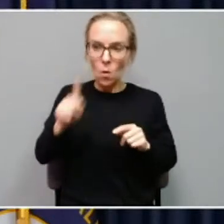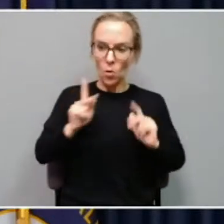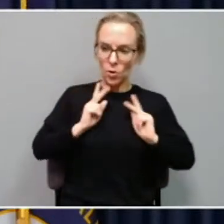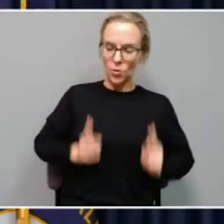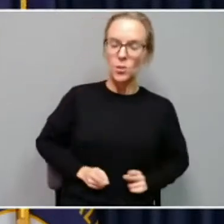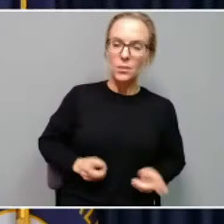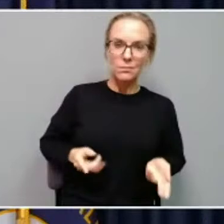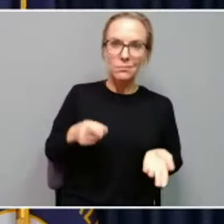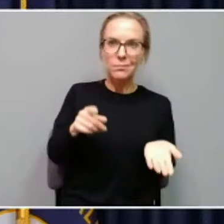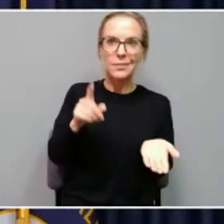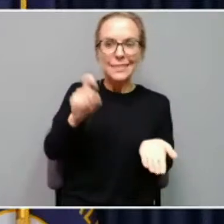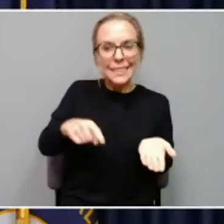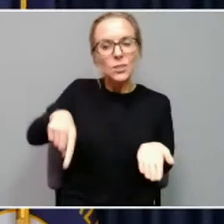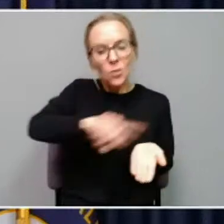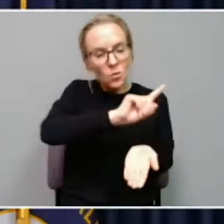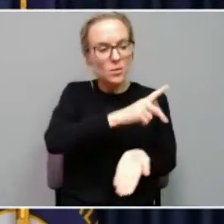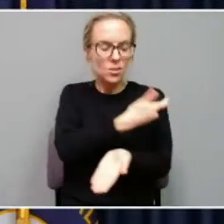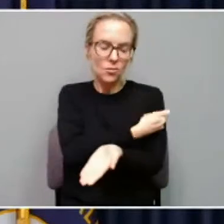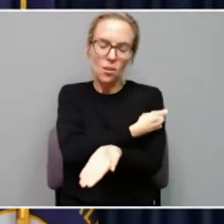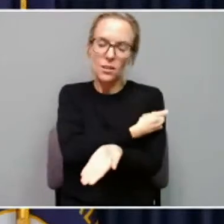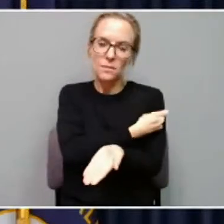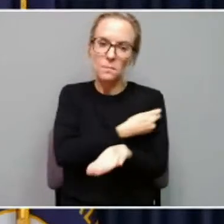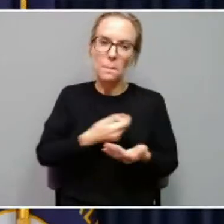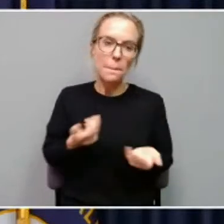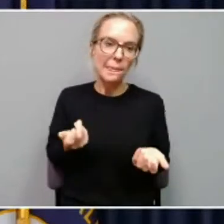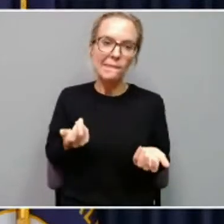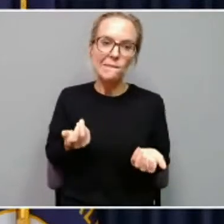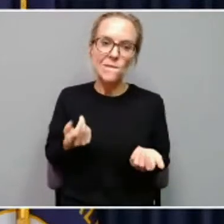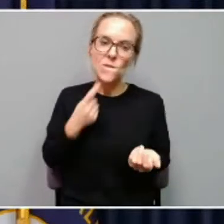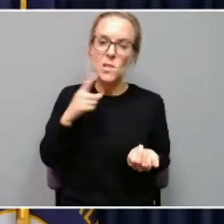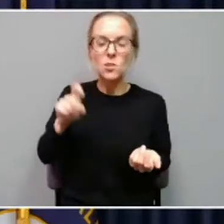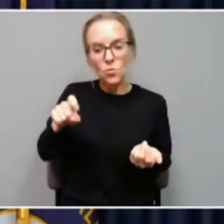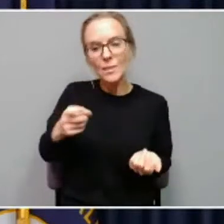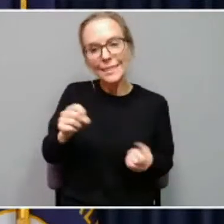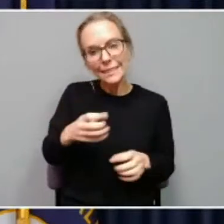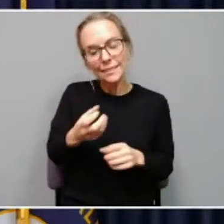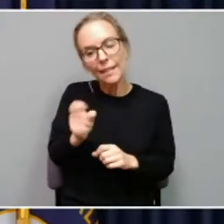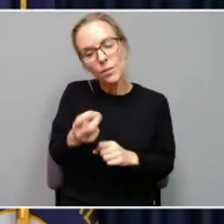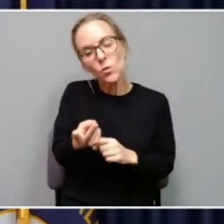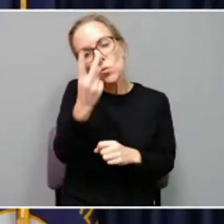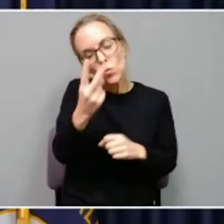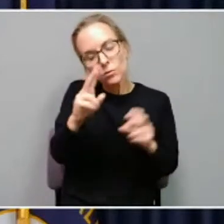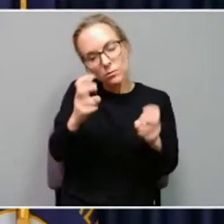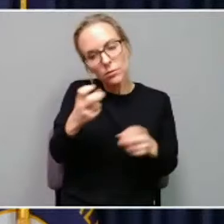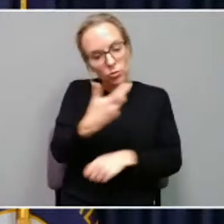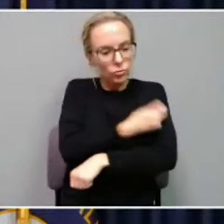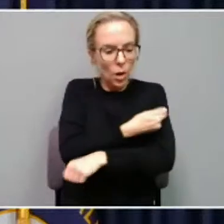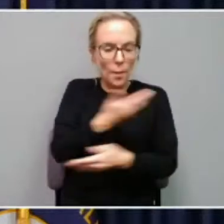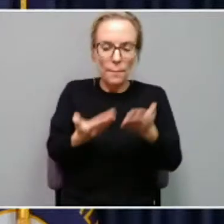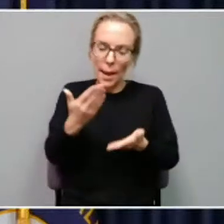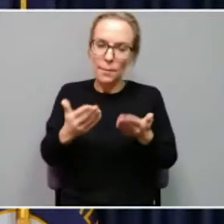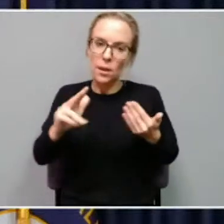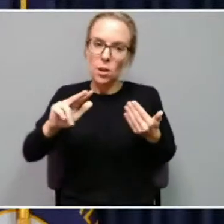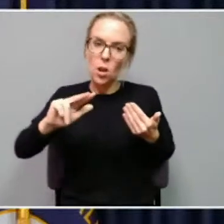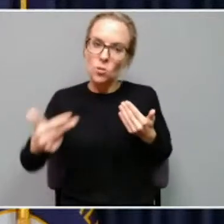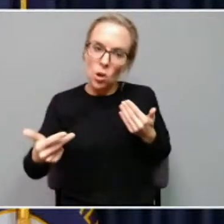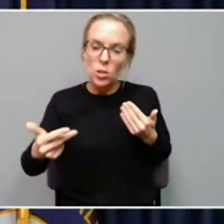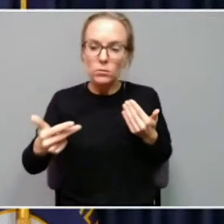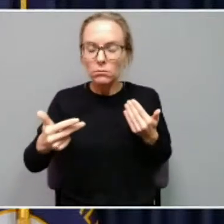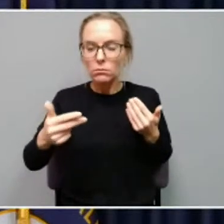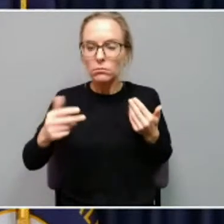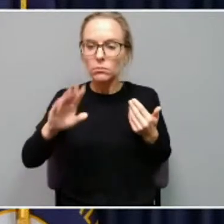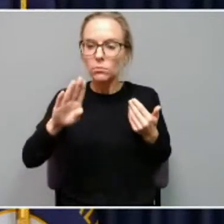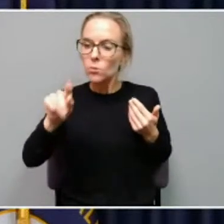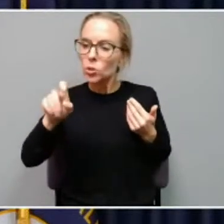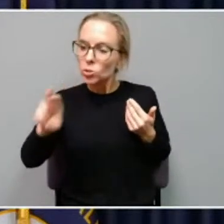just need you to get a shot. Right? Actually, we need you to probably get 2 and maybe a third 8 months after the second one. And you can